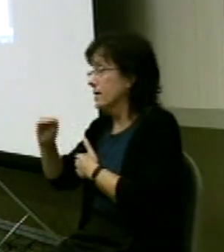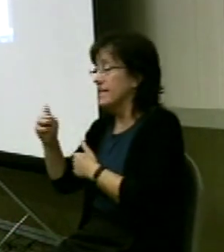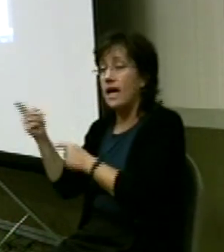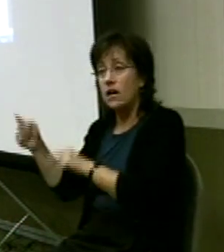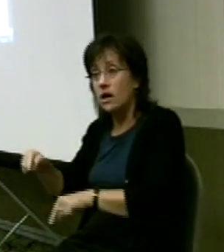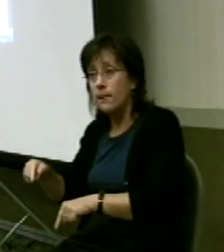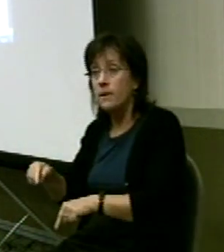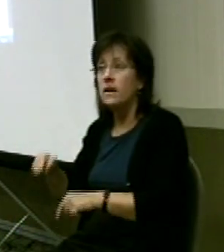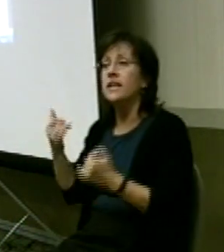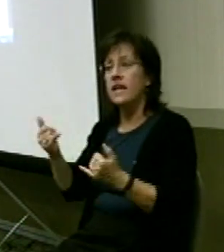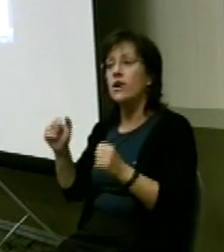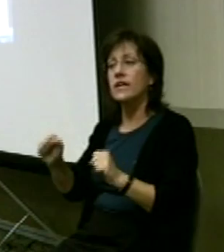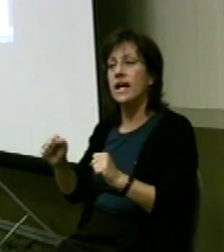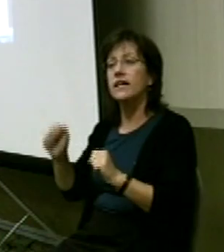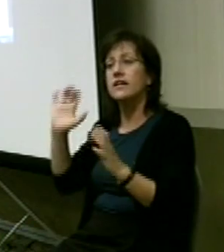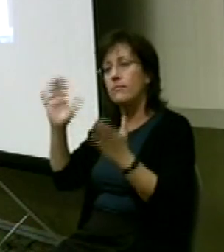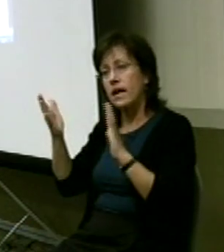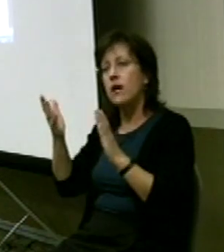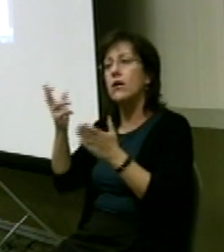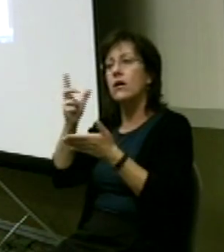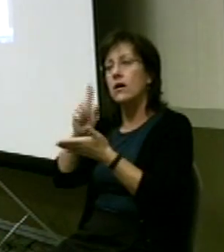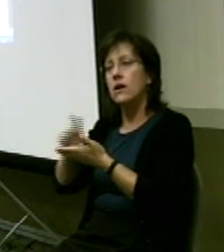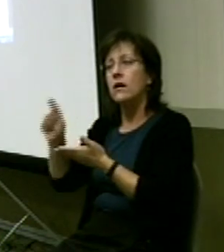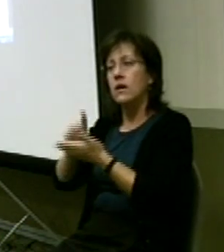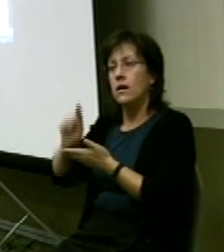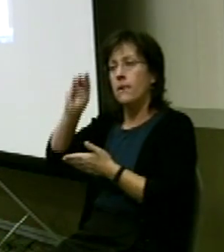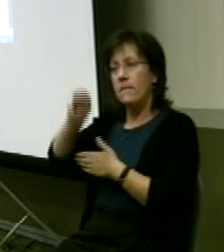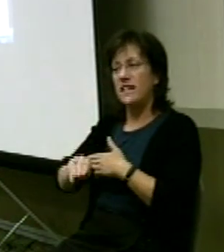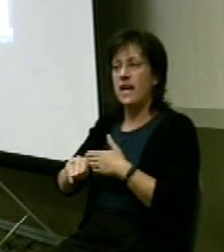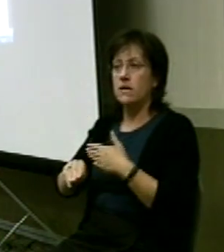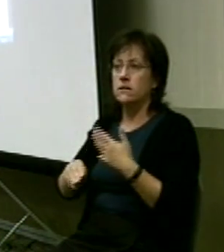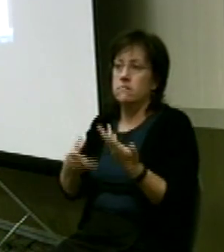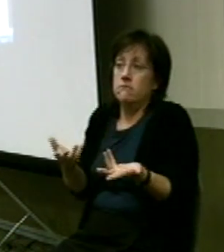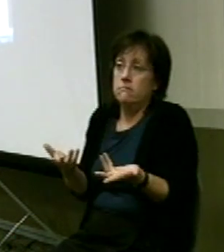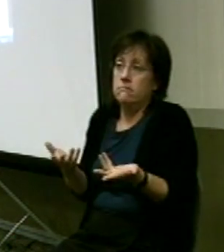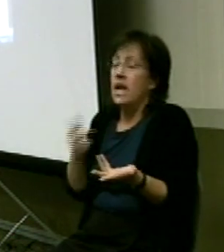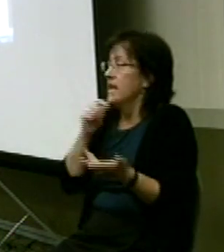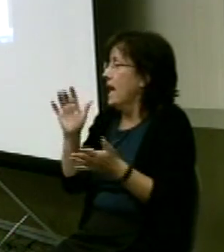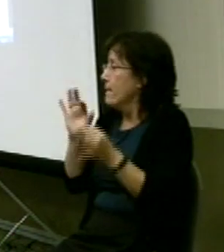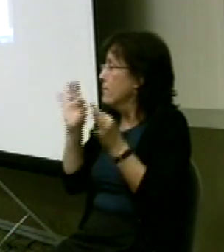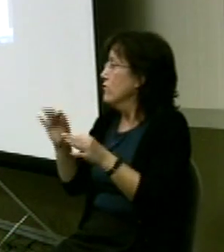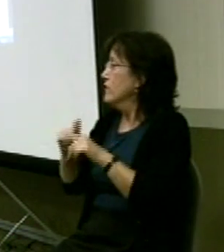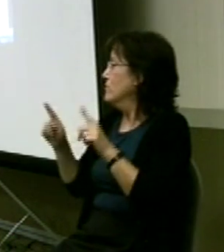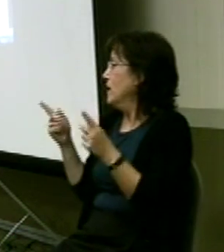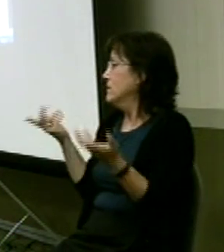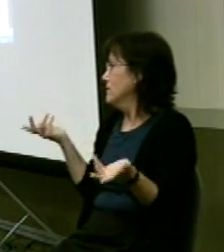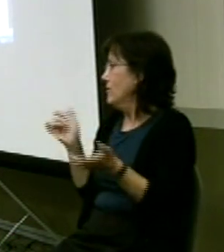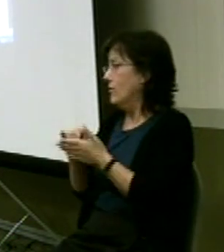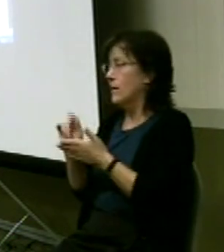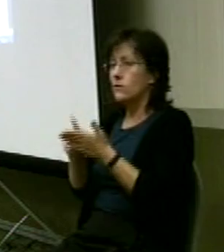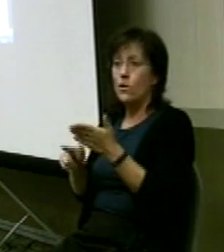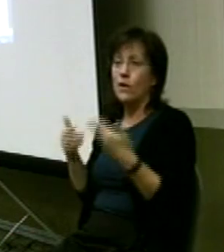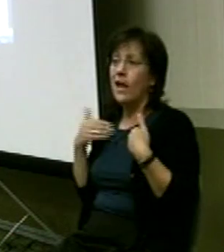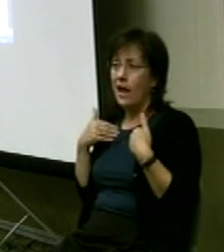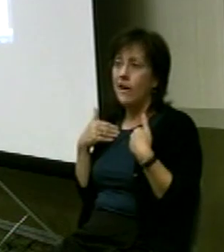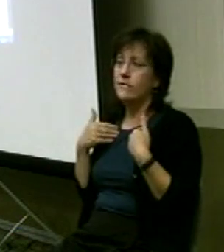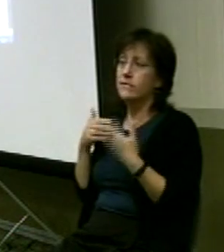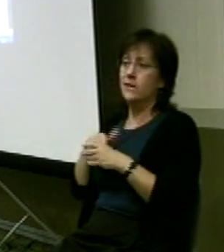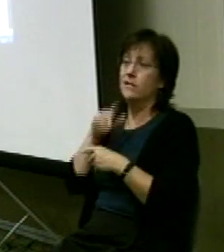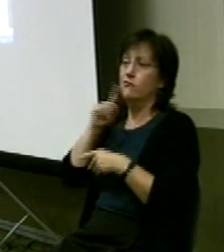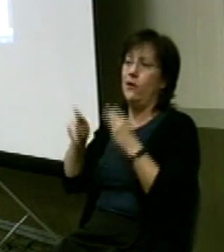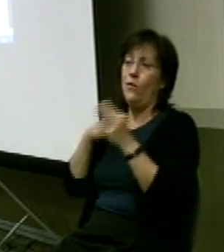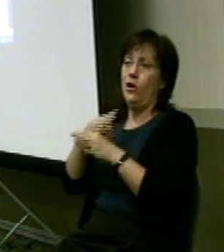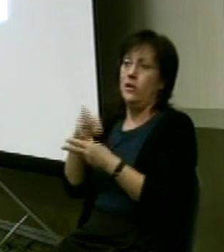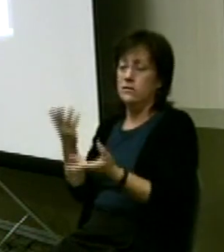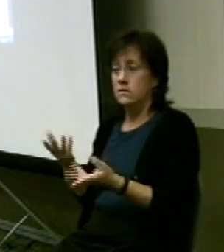Monday. Because now I can compare week to week. It's not perfect, but in the real world, that's what we have to work